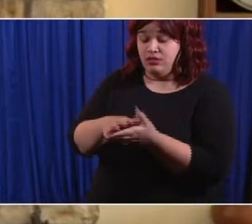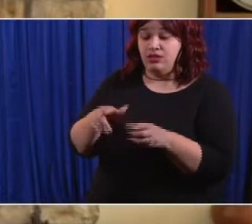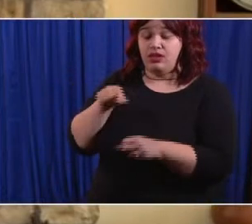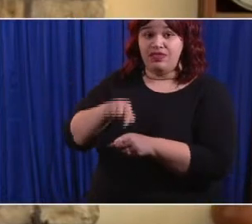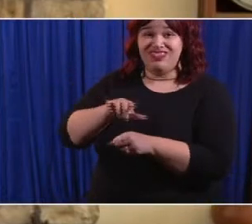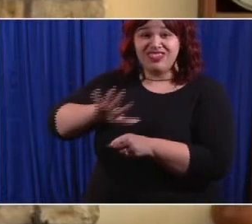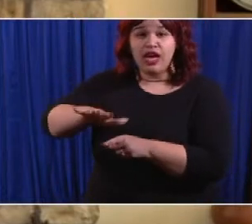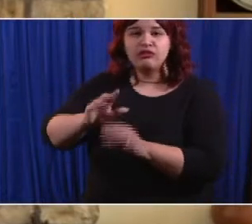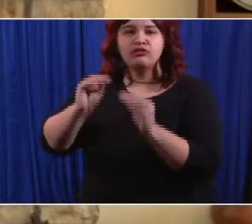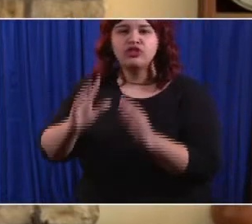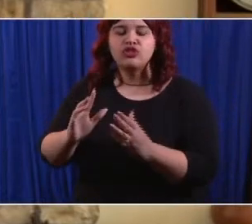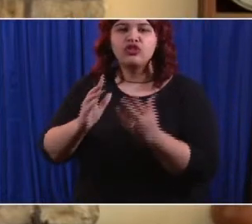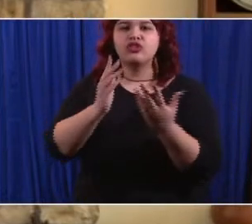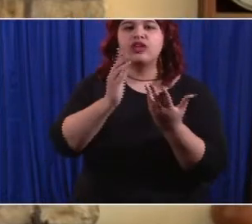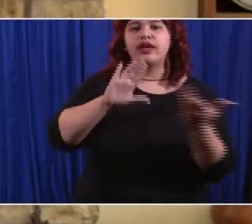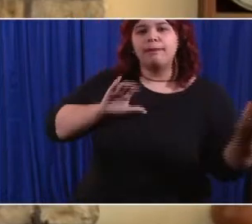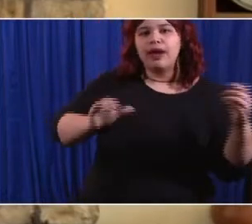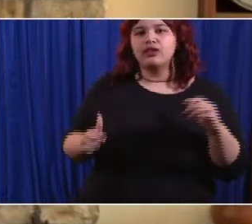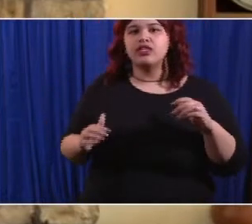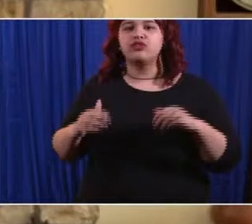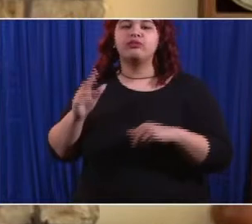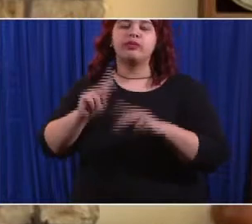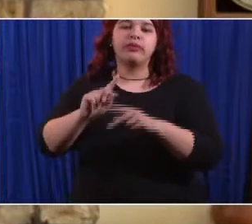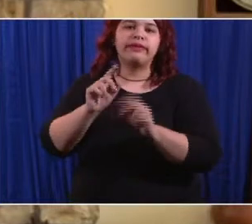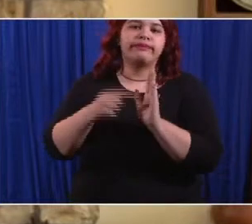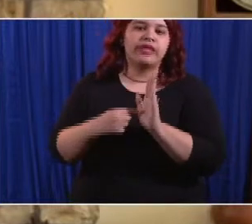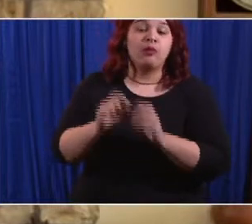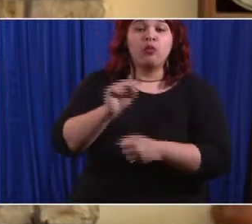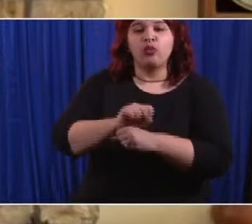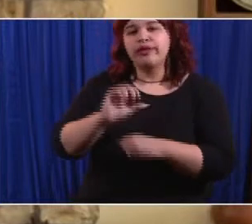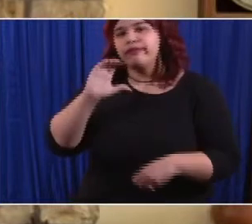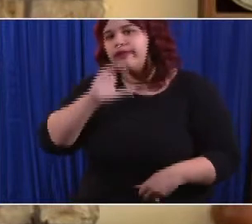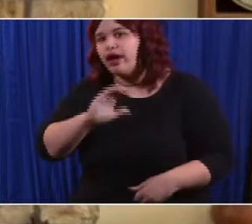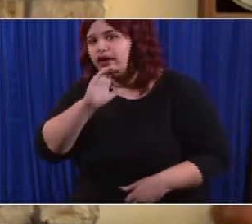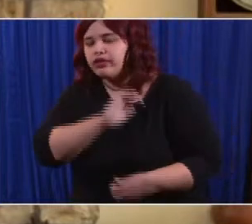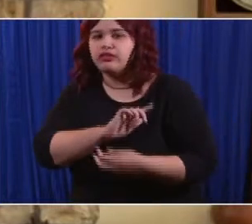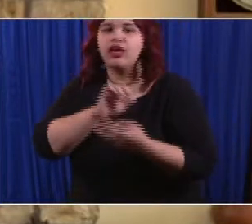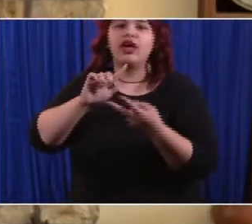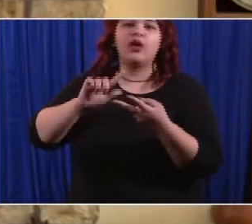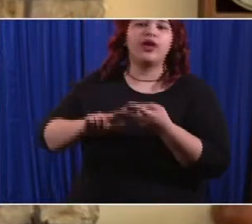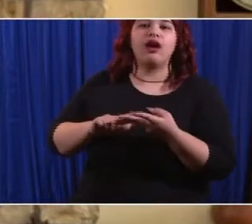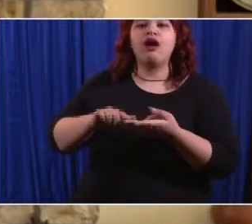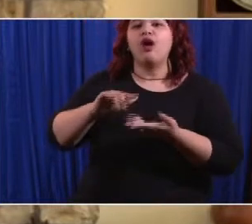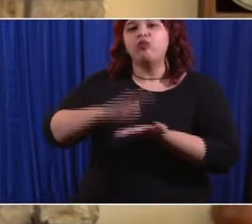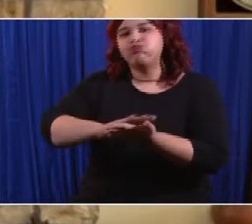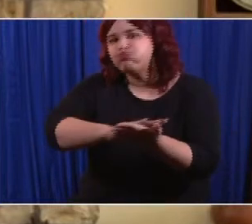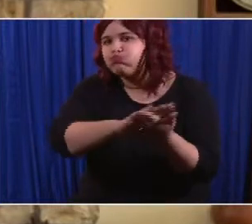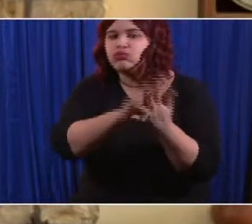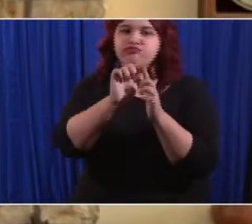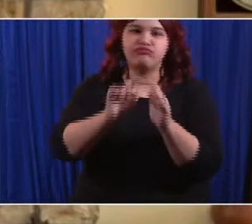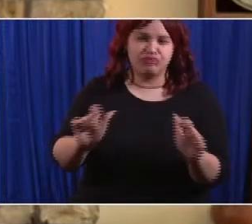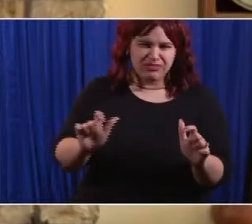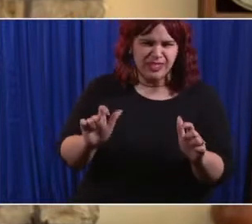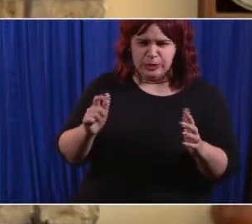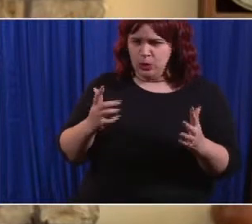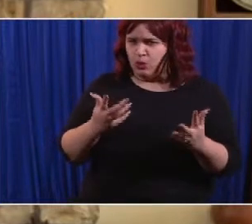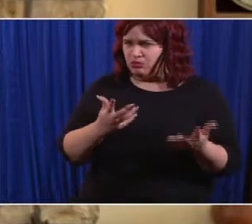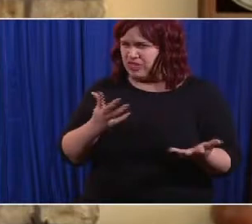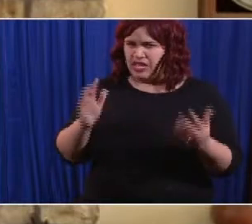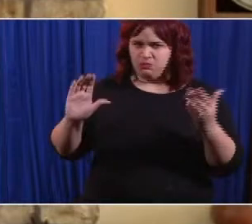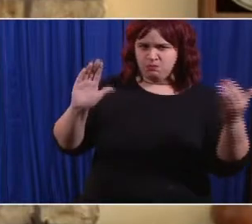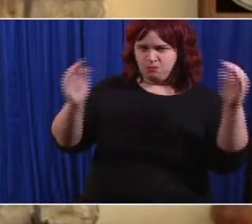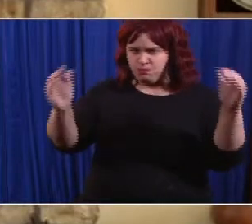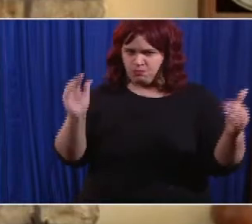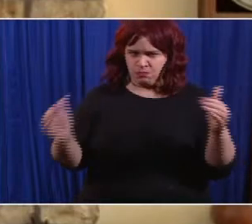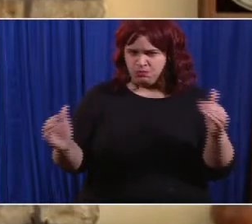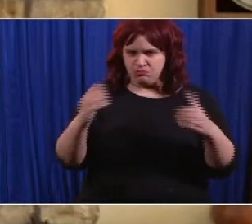what that figure is related to the total number of personnel? And depending on that answer, are there plans to, similar